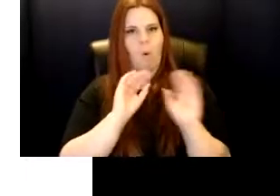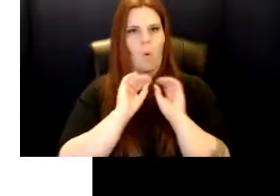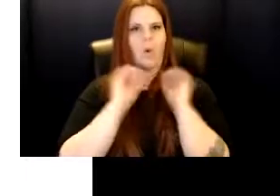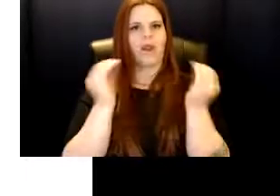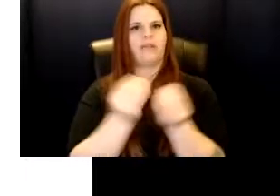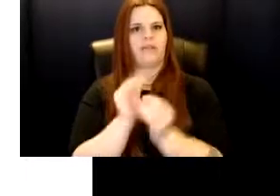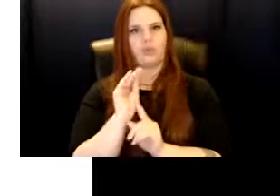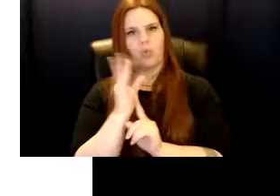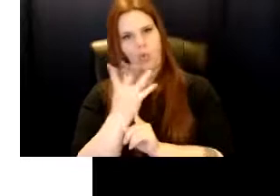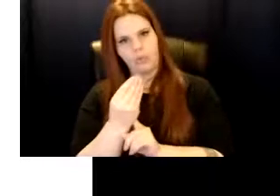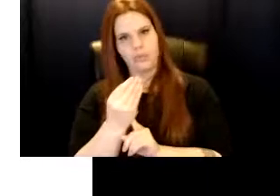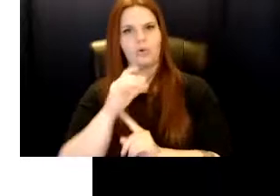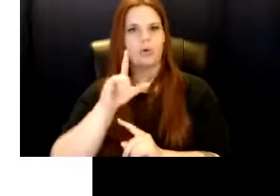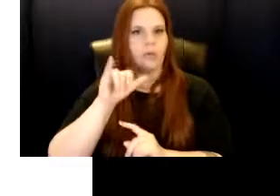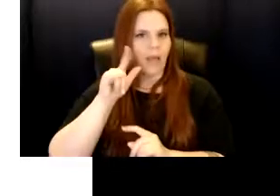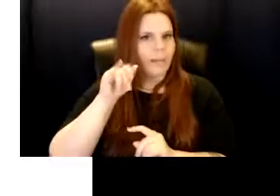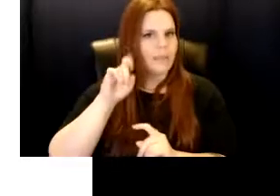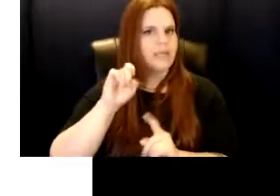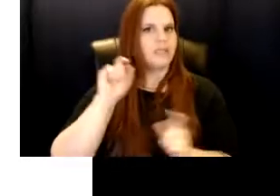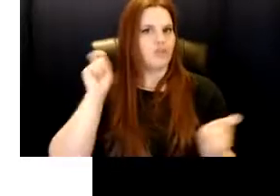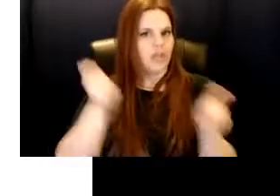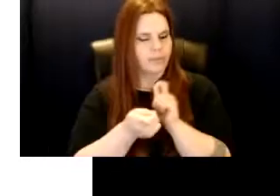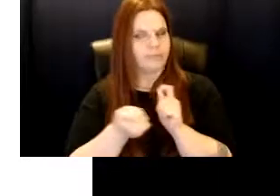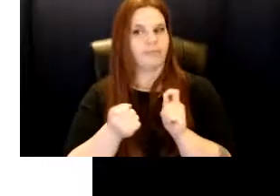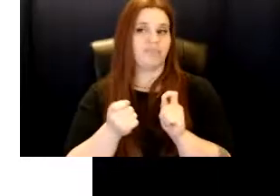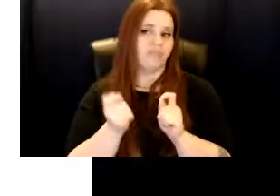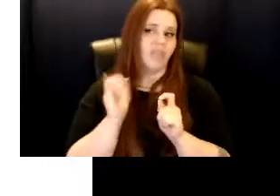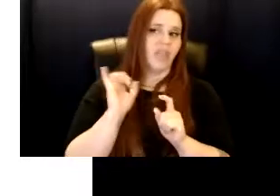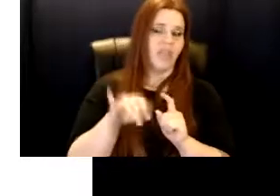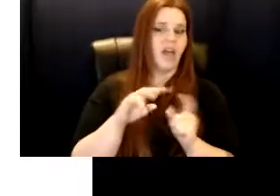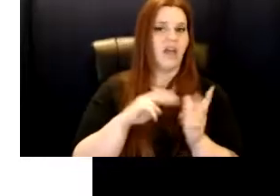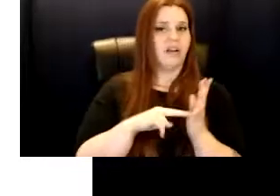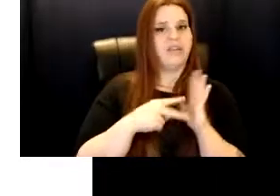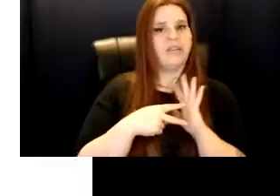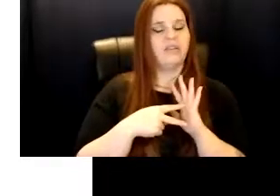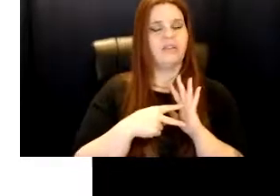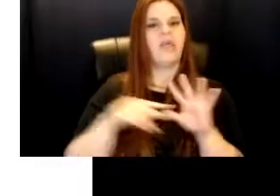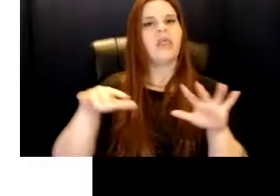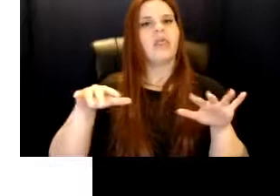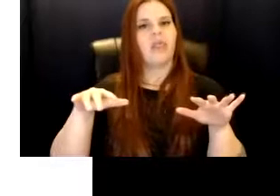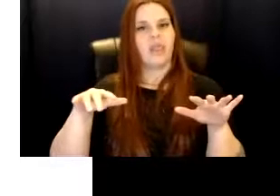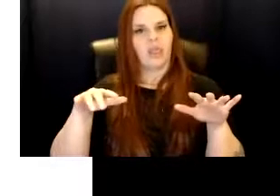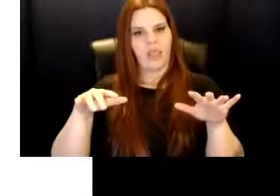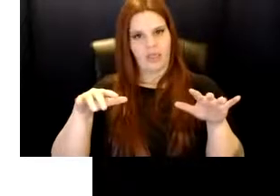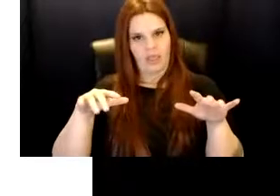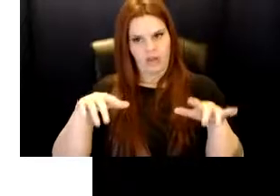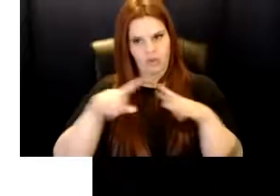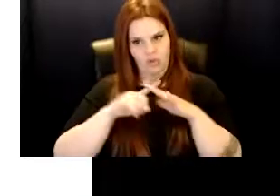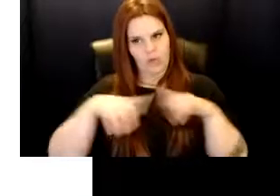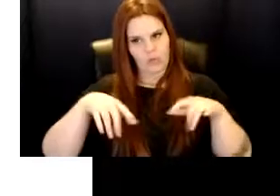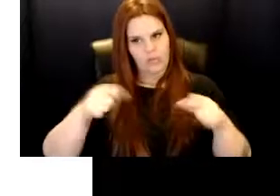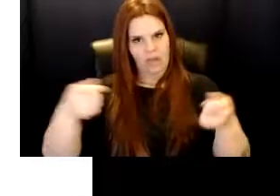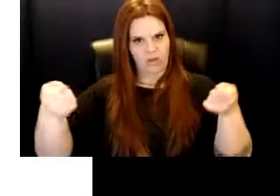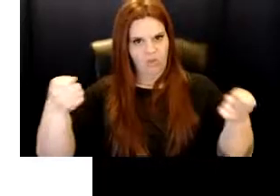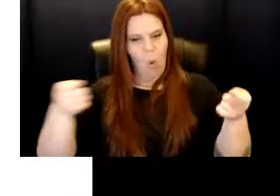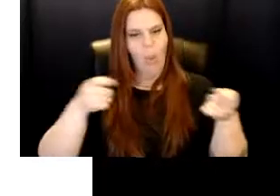culture and climate and change. And that is that they're taking matters into their own hands and they are